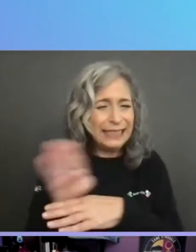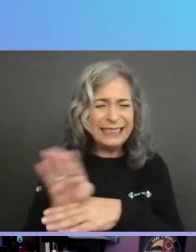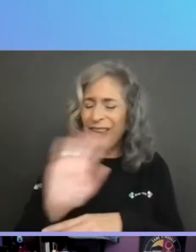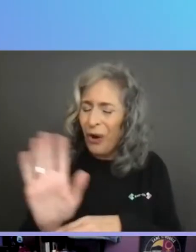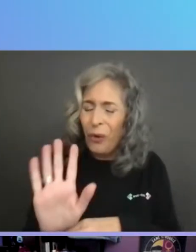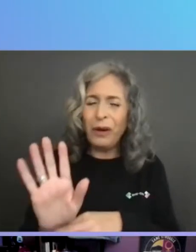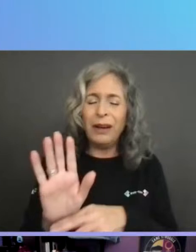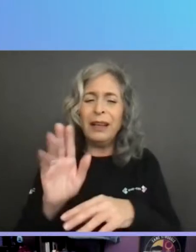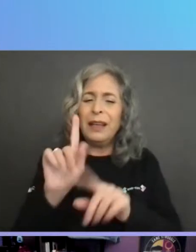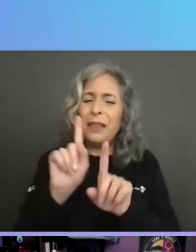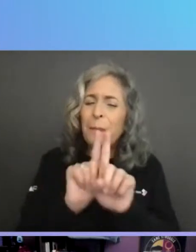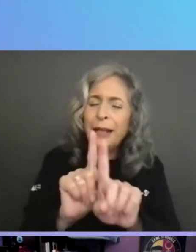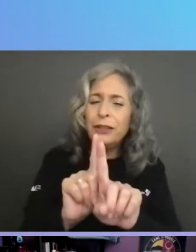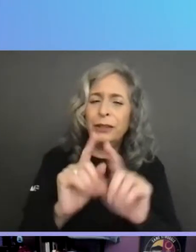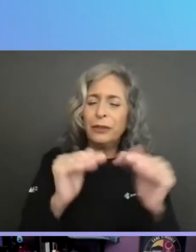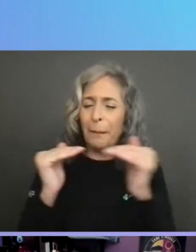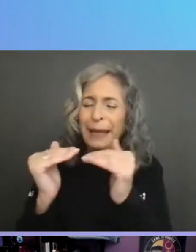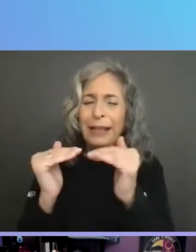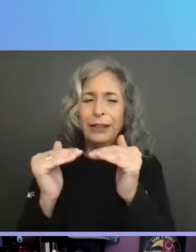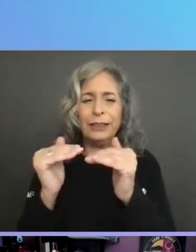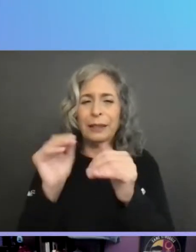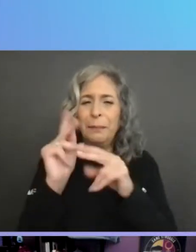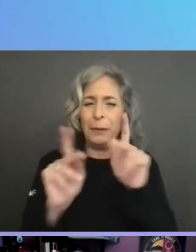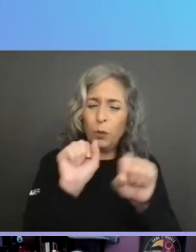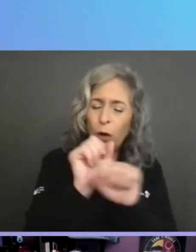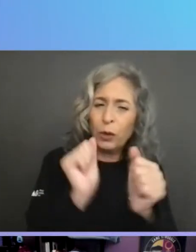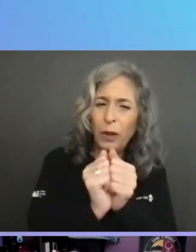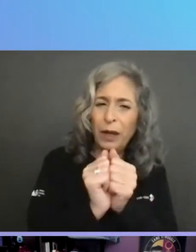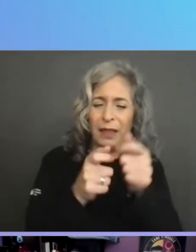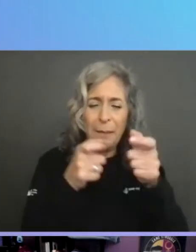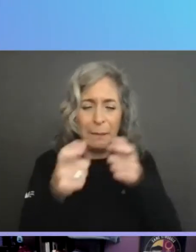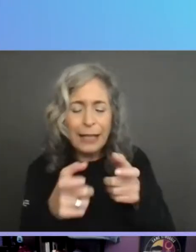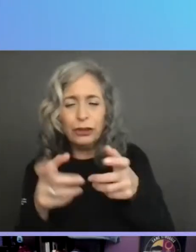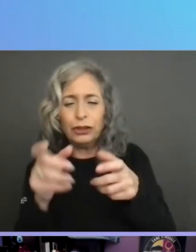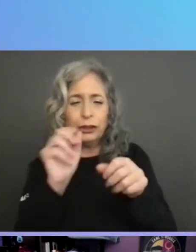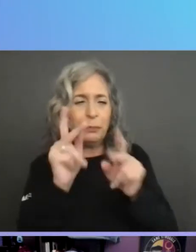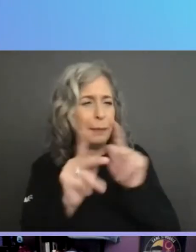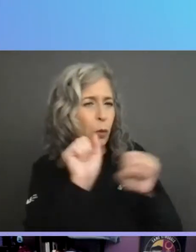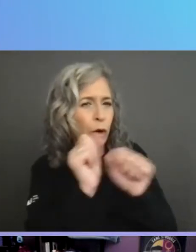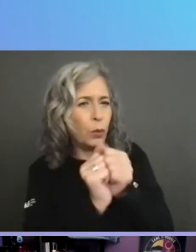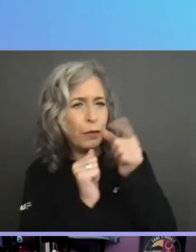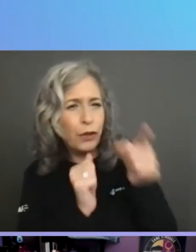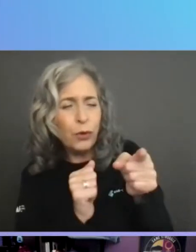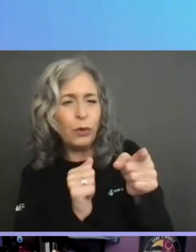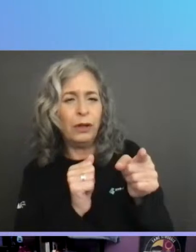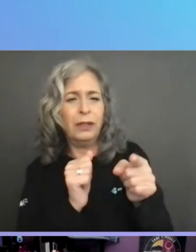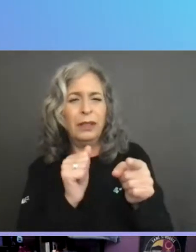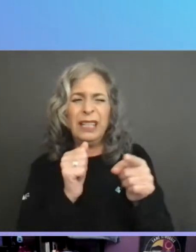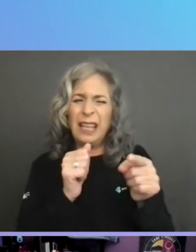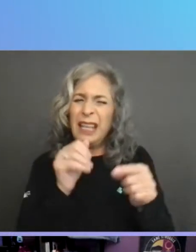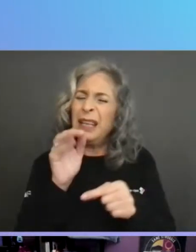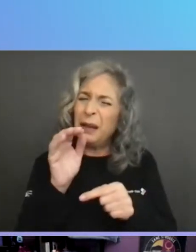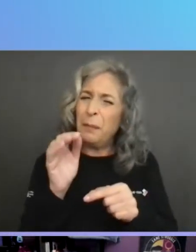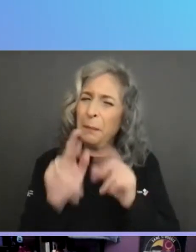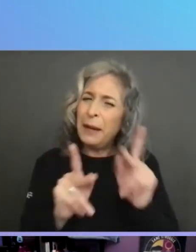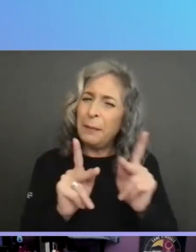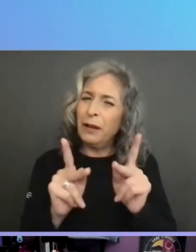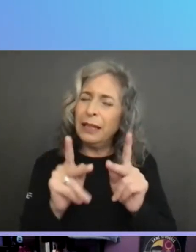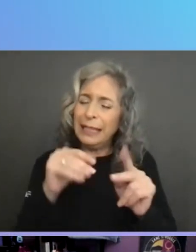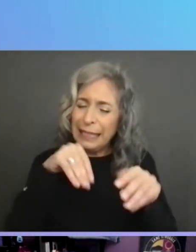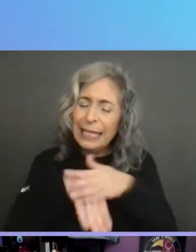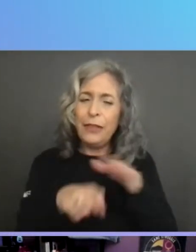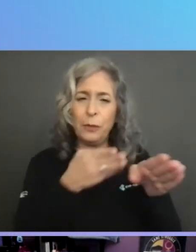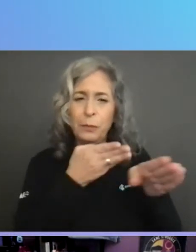colleagues, your mentors, your peers, your managers, your employees. These are your colleagues in the profession putting together